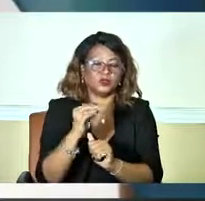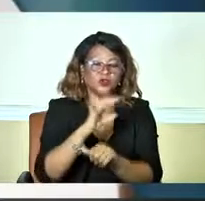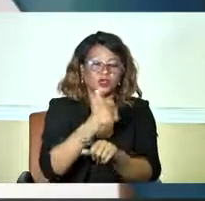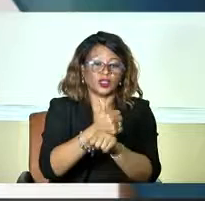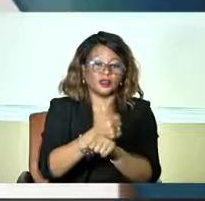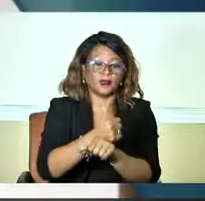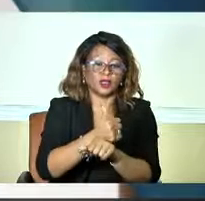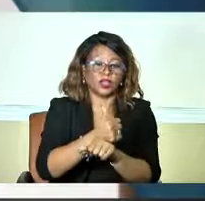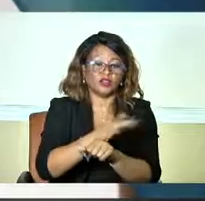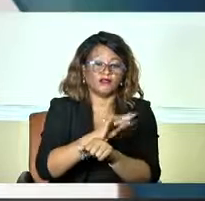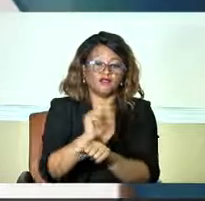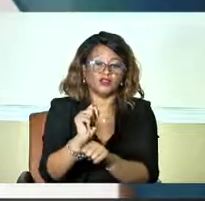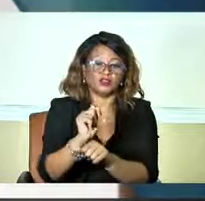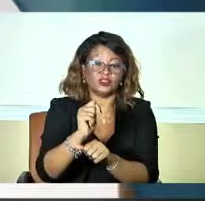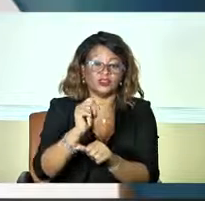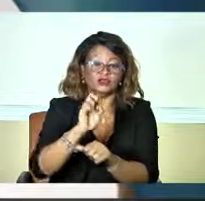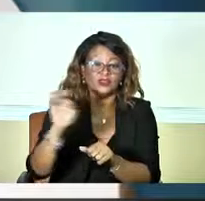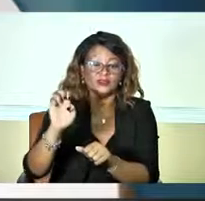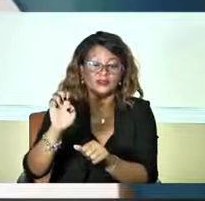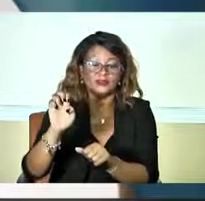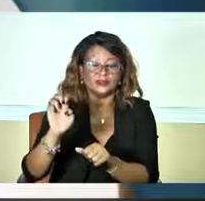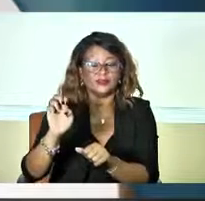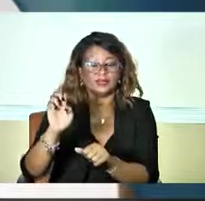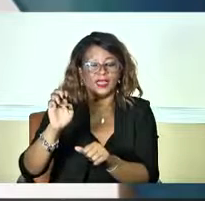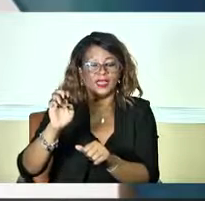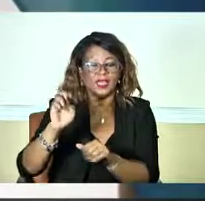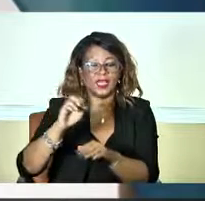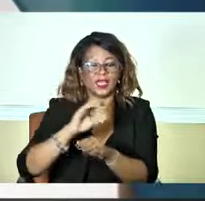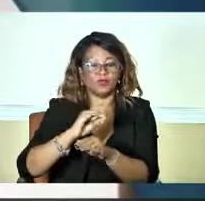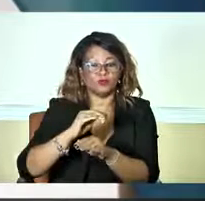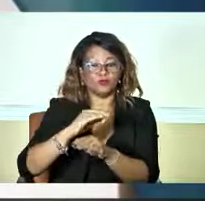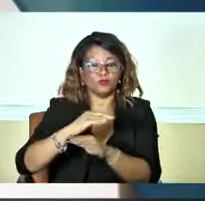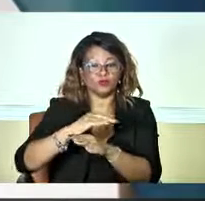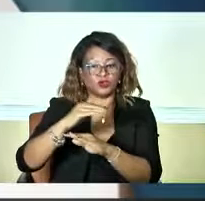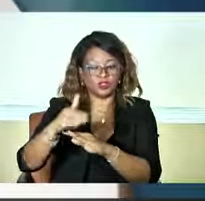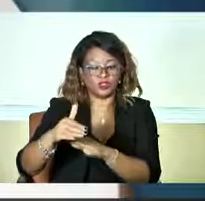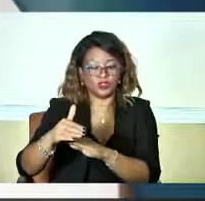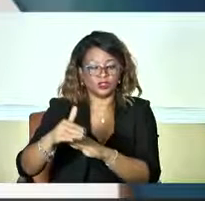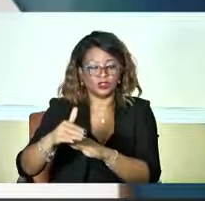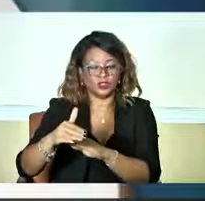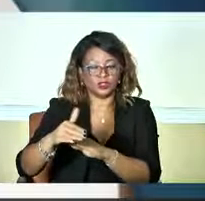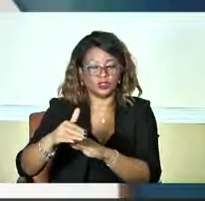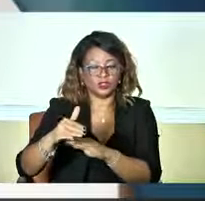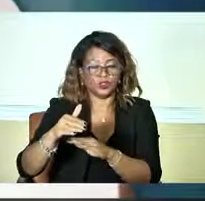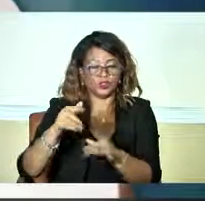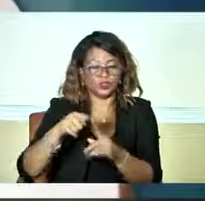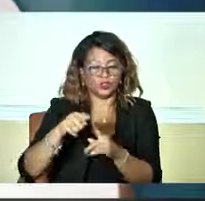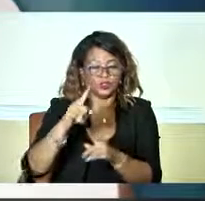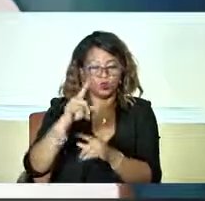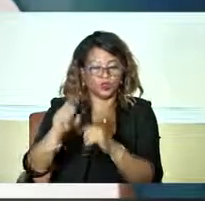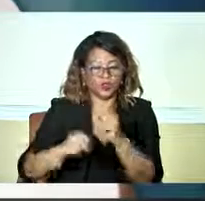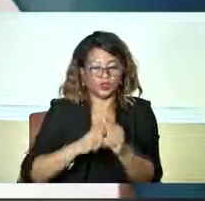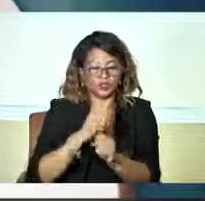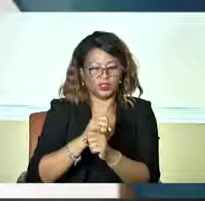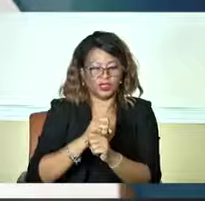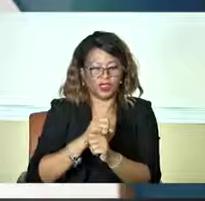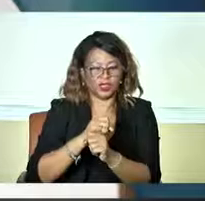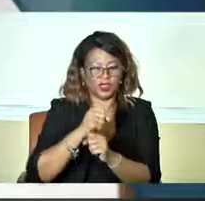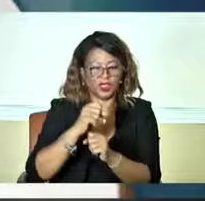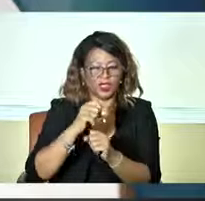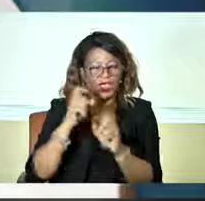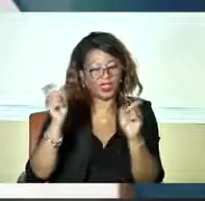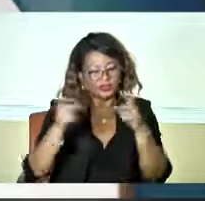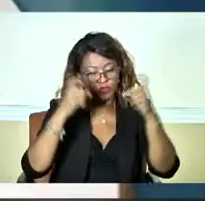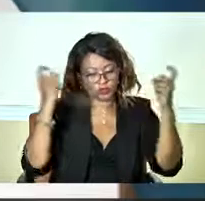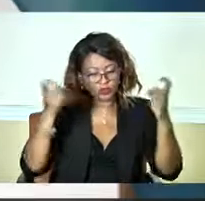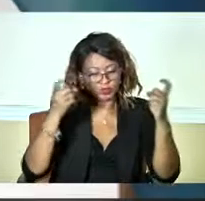foot of the East End Bridge. During the 1-year anniversary,